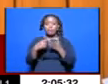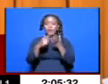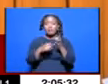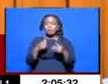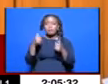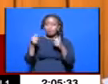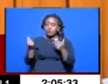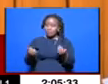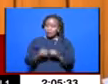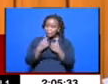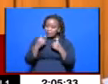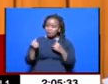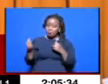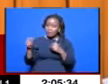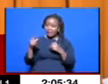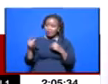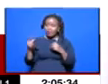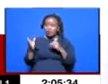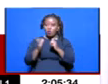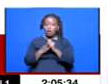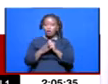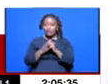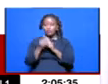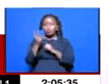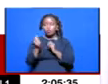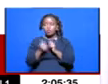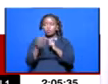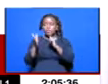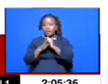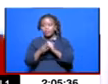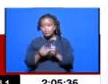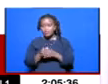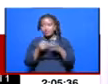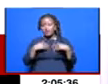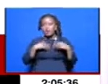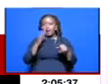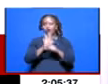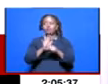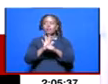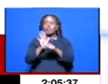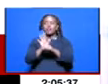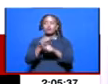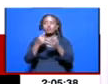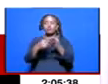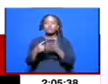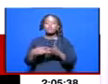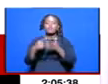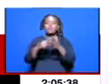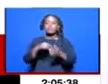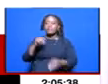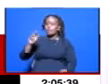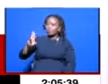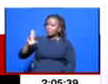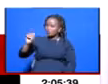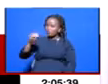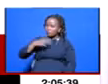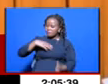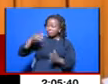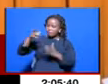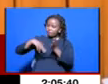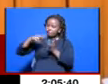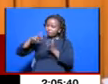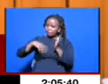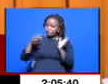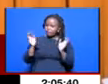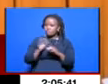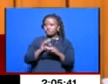on August 1789. So there's a lot of discussion in the US, and I don't have to go to the cases.